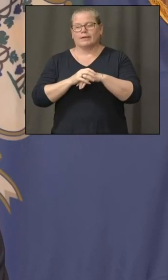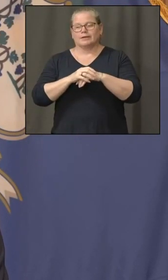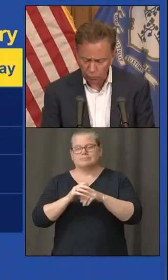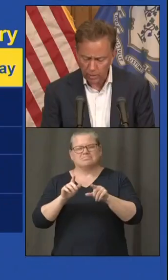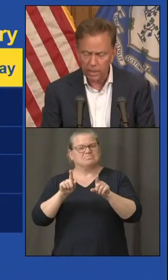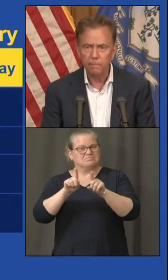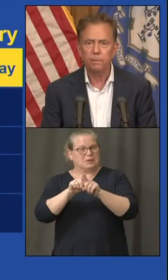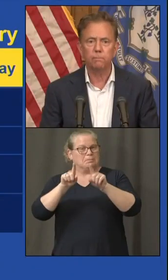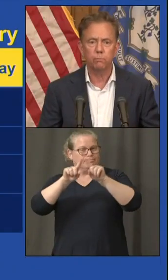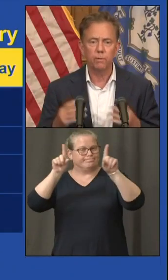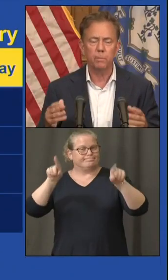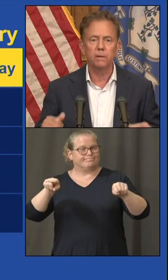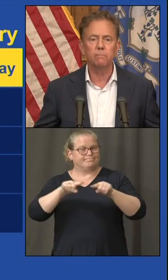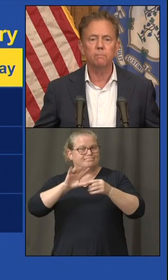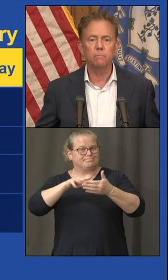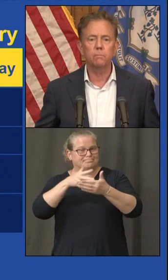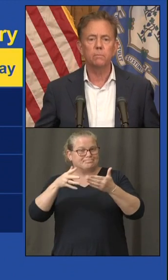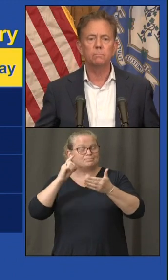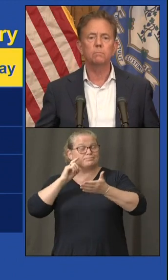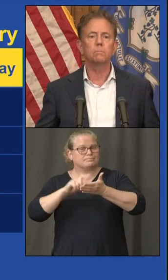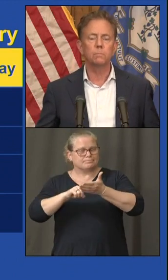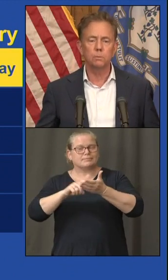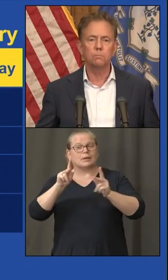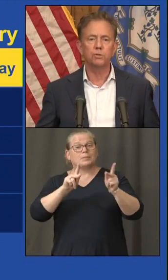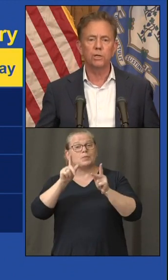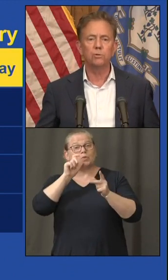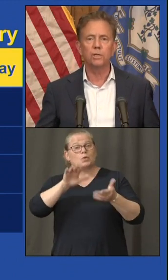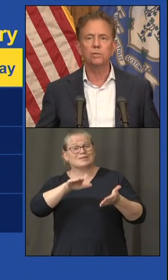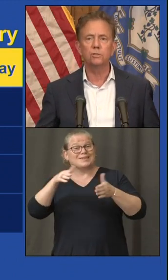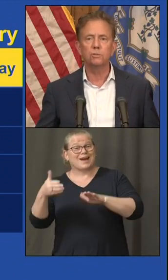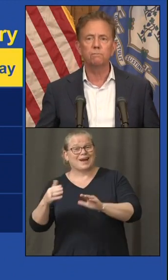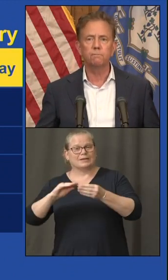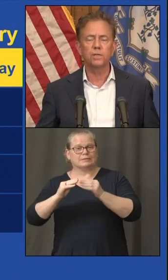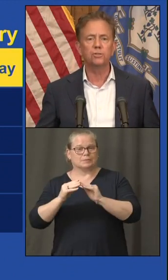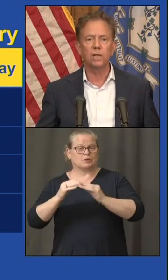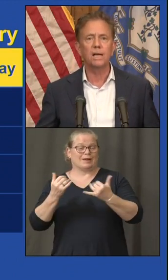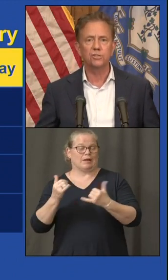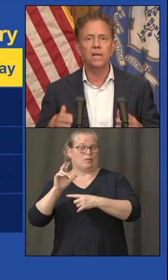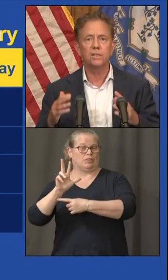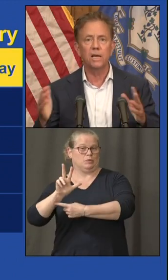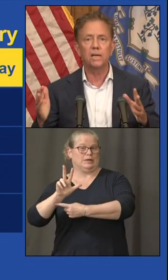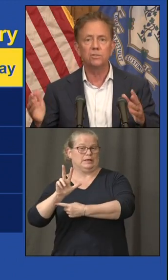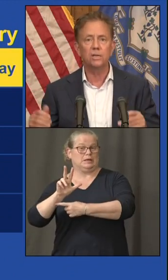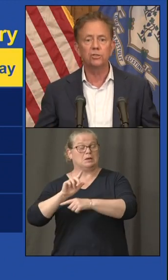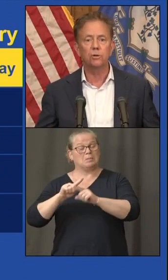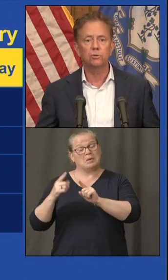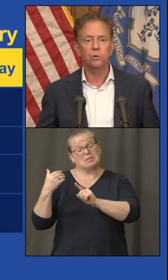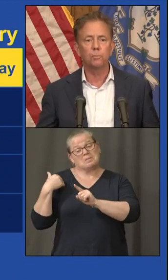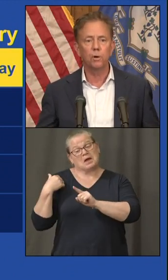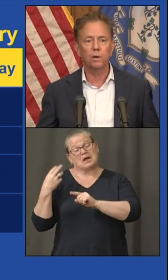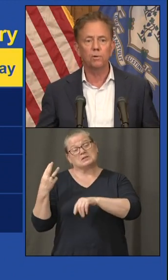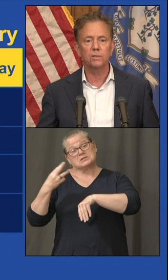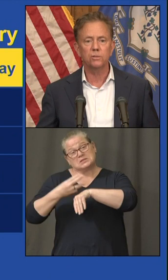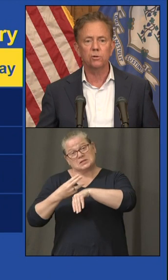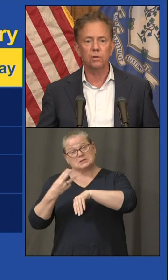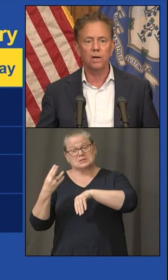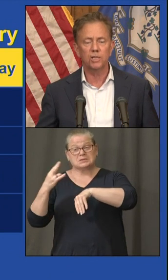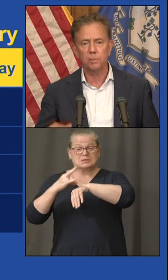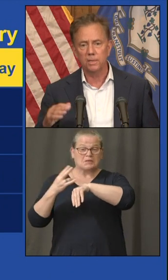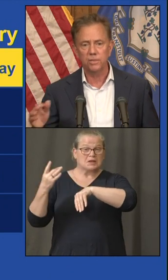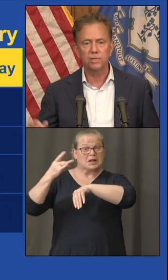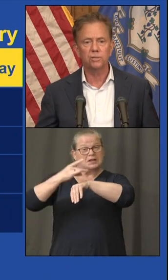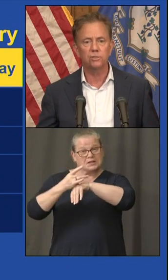fatalities, 3, but we've been single digits 6 of the last 8 days. That shows real progress.